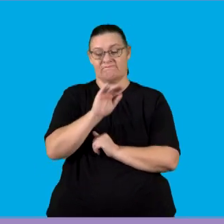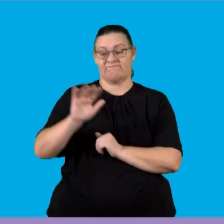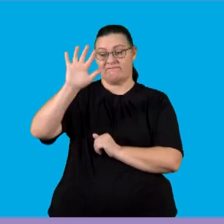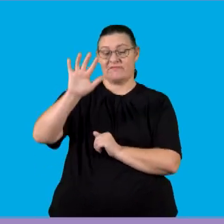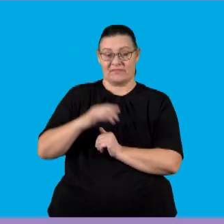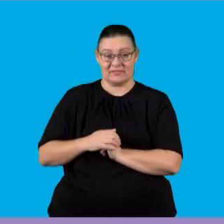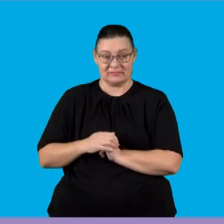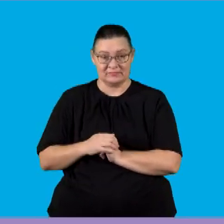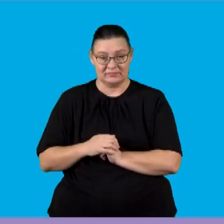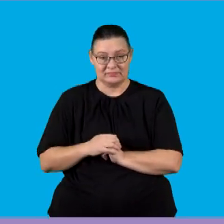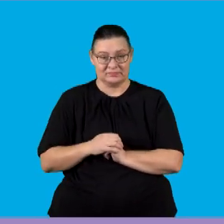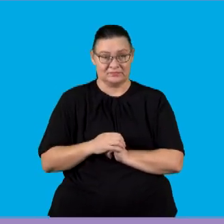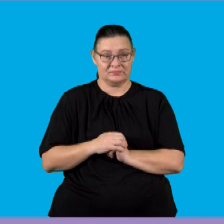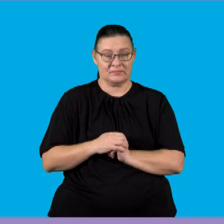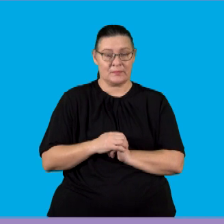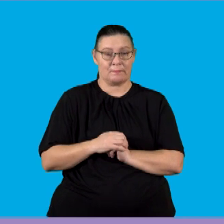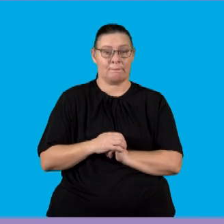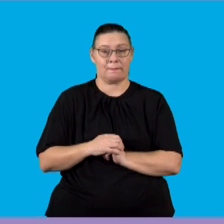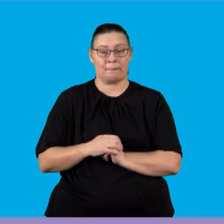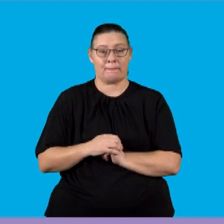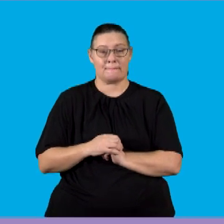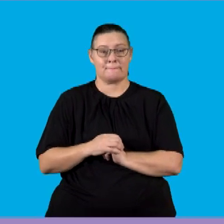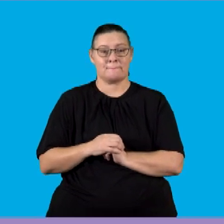the exponent of 5.